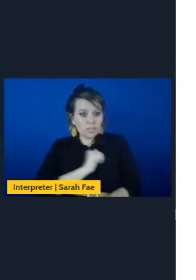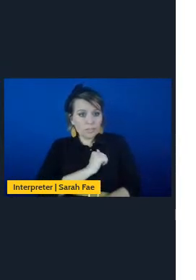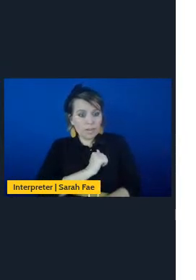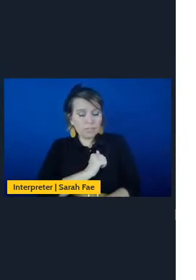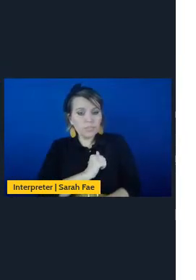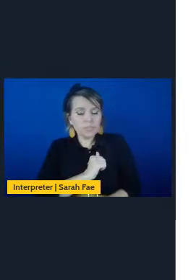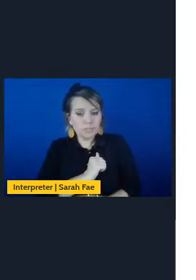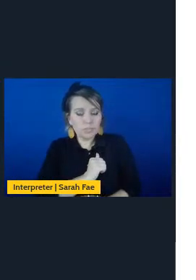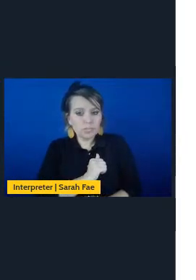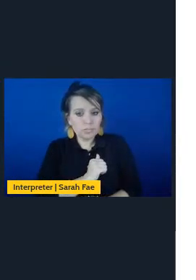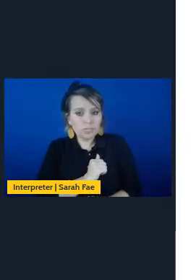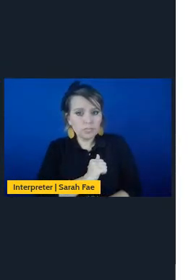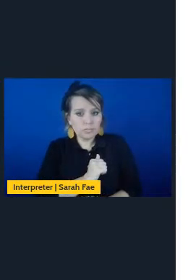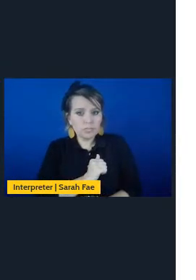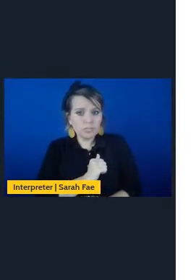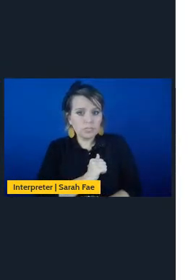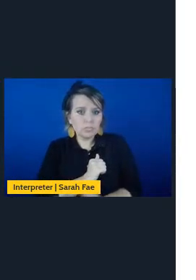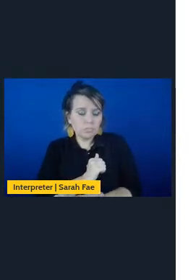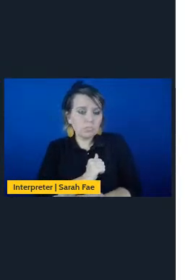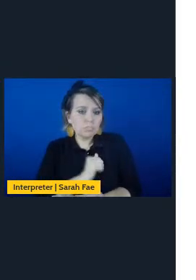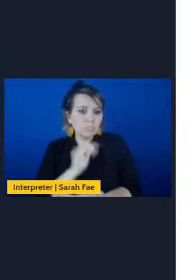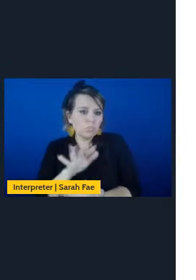permission issue.